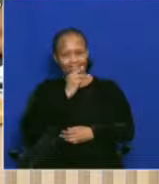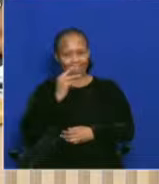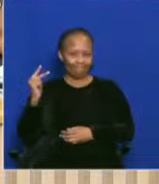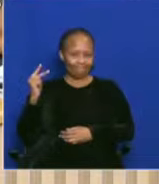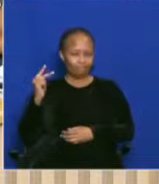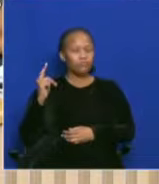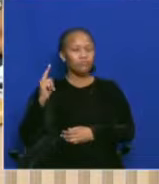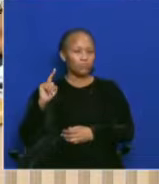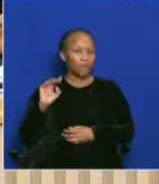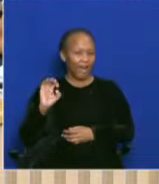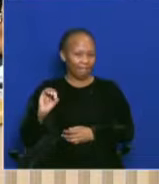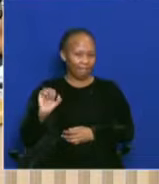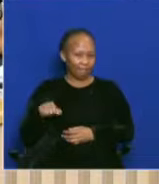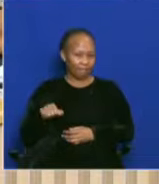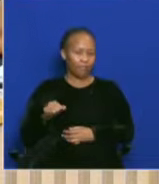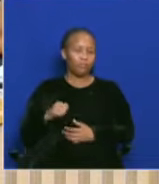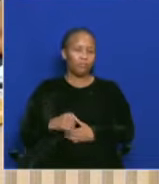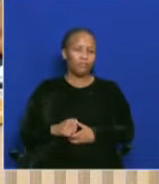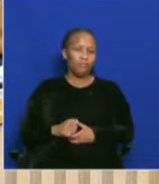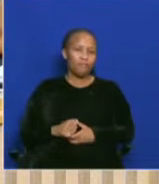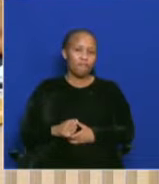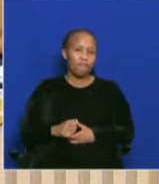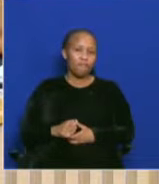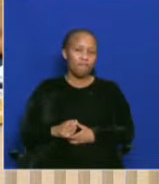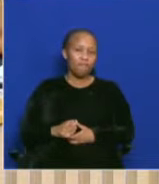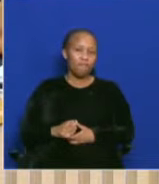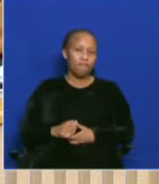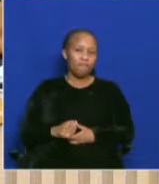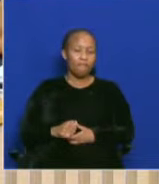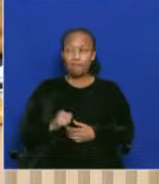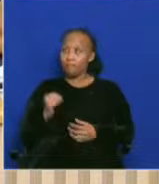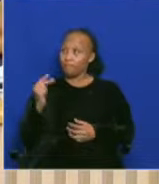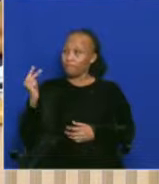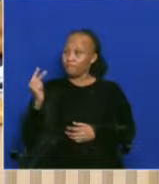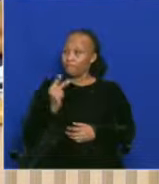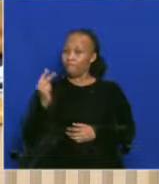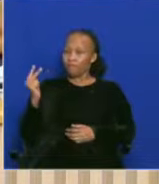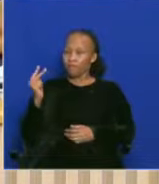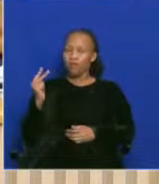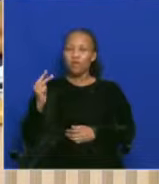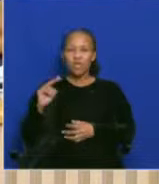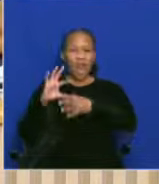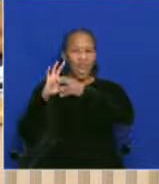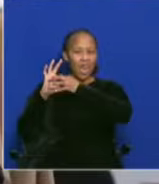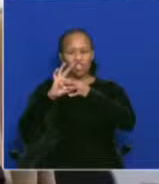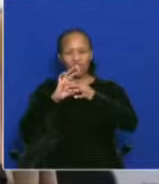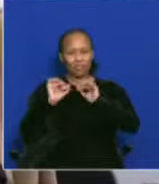that involves financial beneficiation.